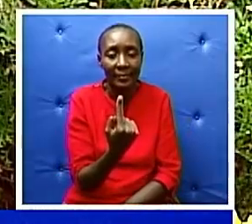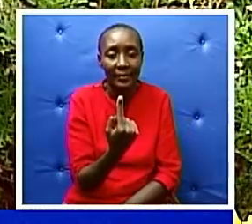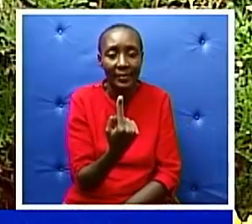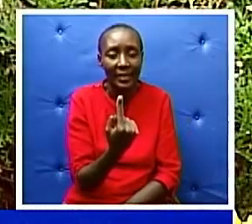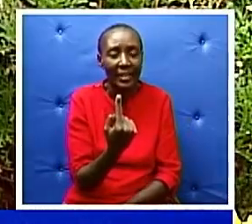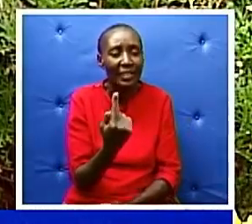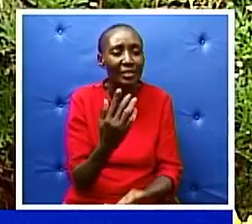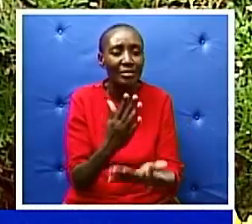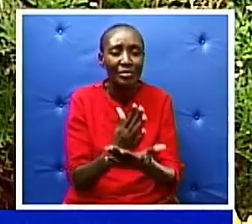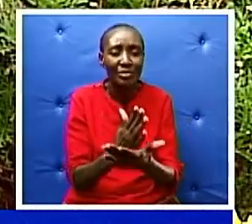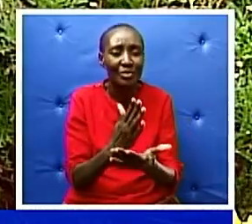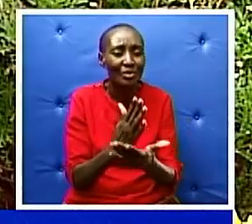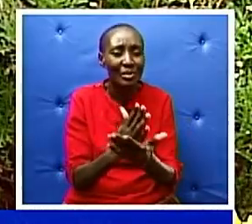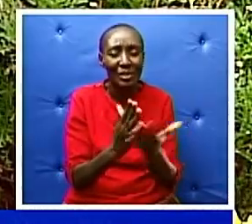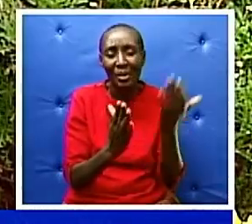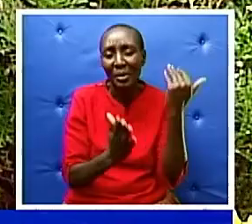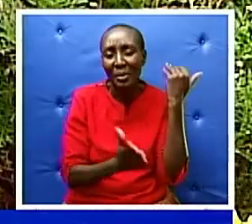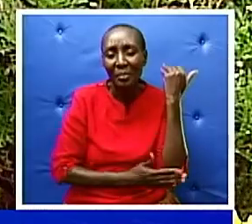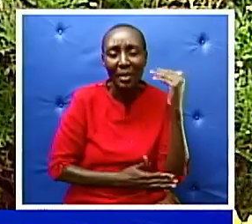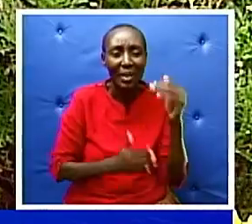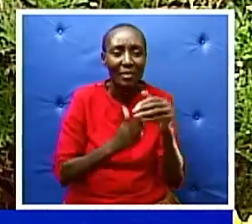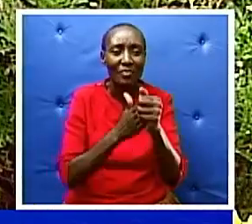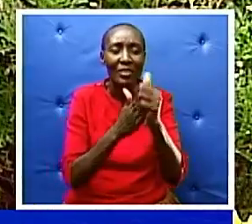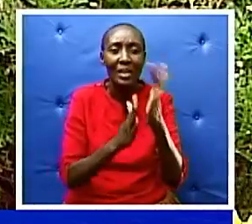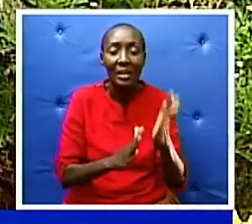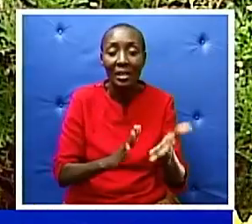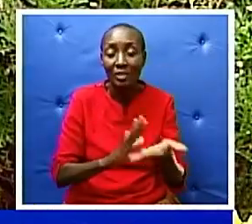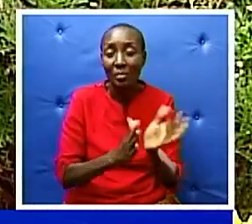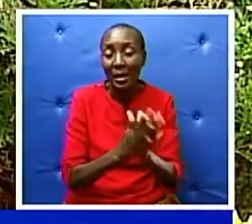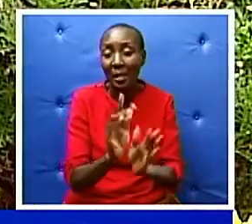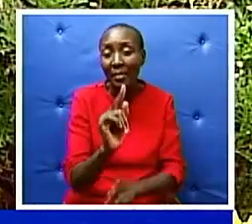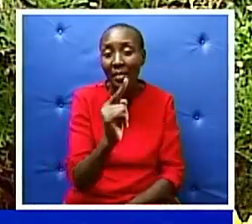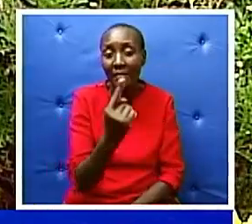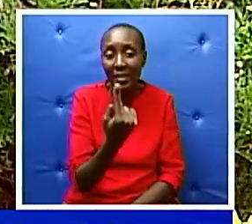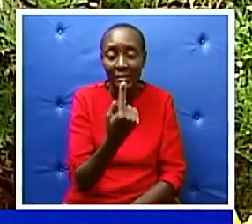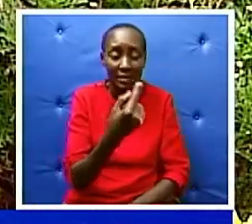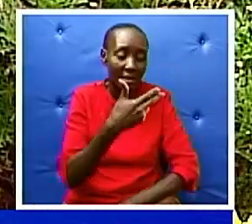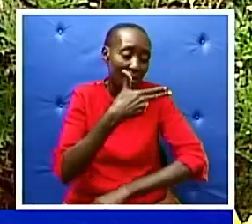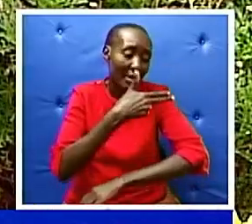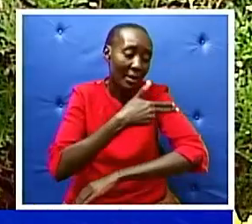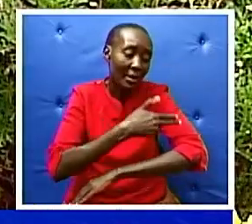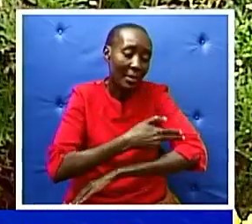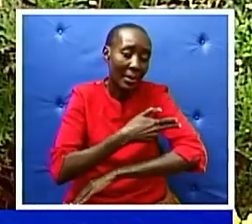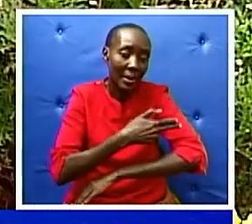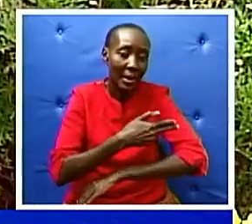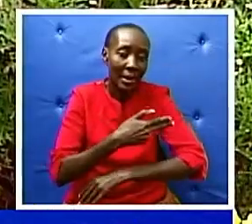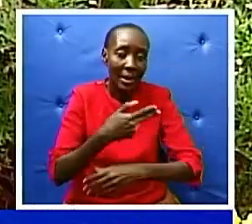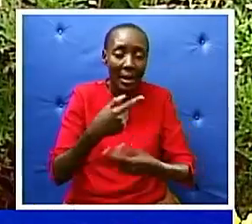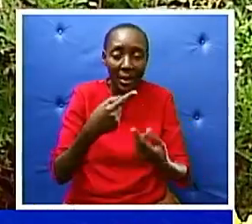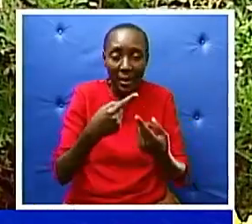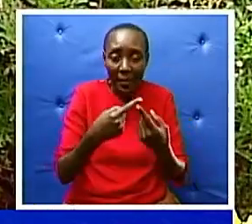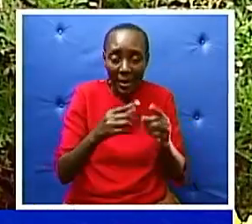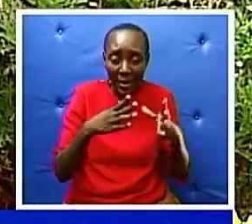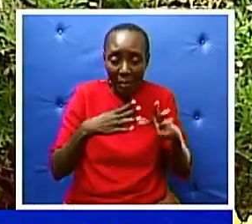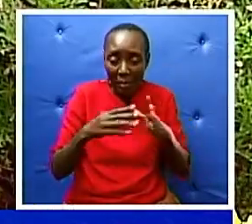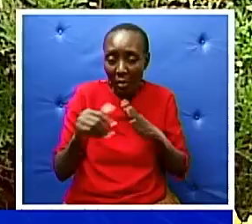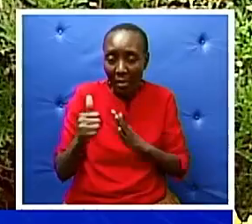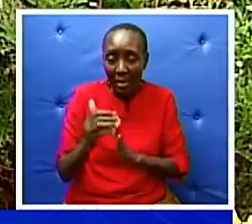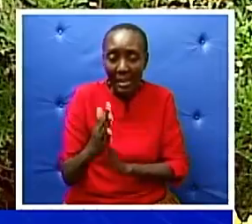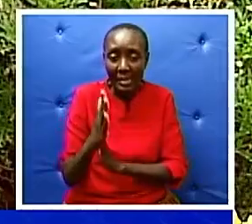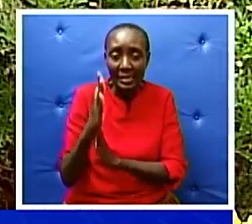bad for the leaders to be the first ones to get vaccinated. Well, we have people on the security